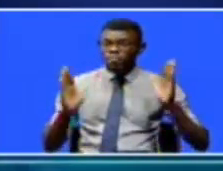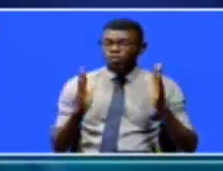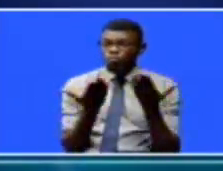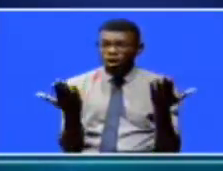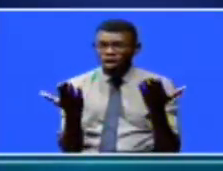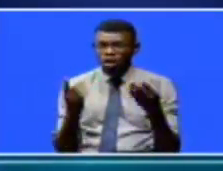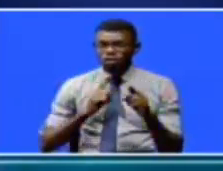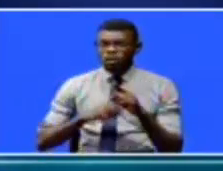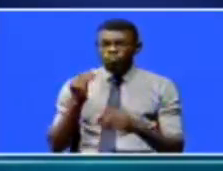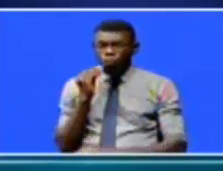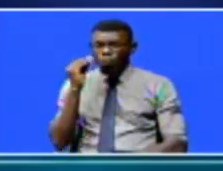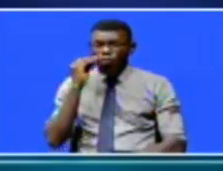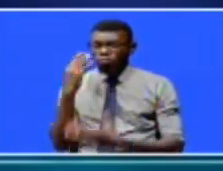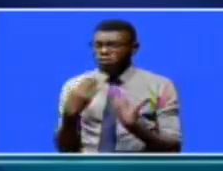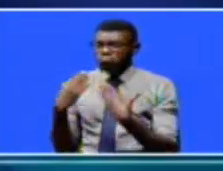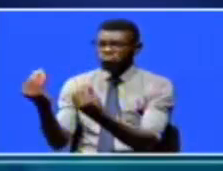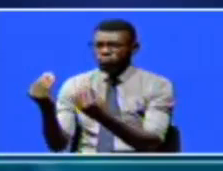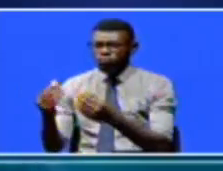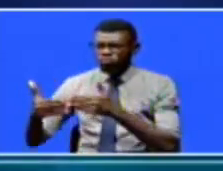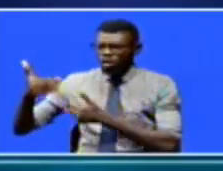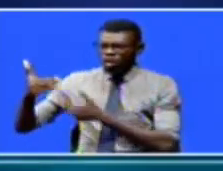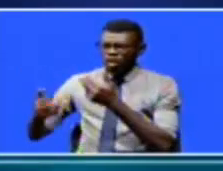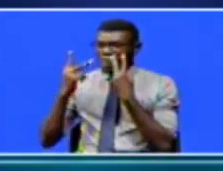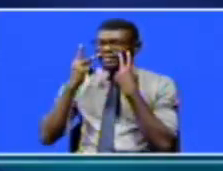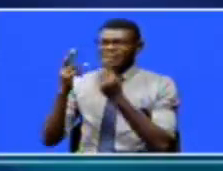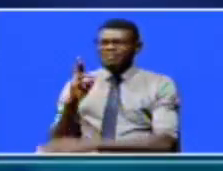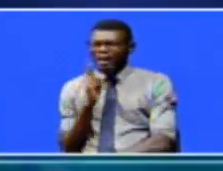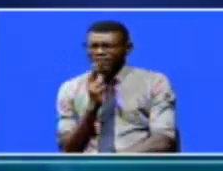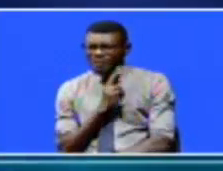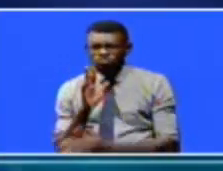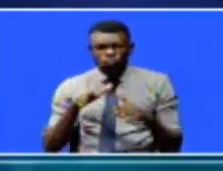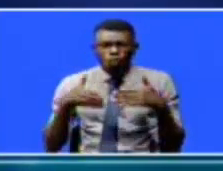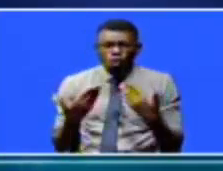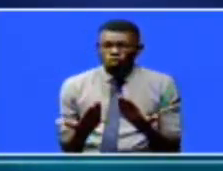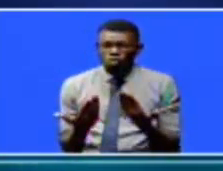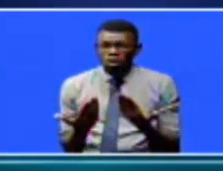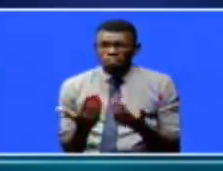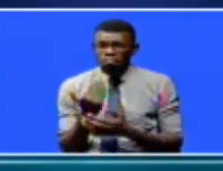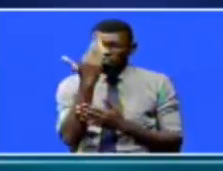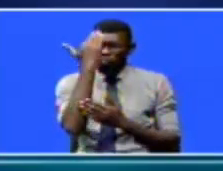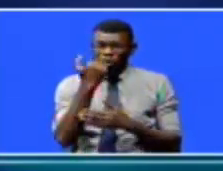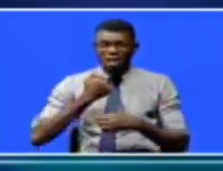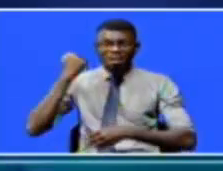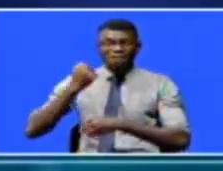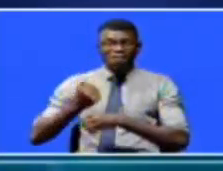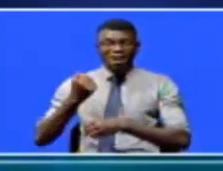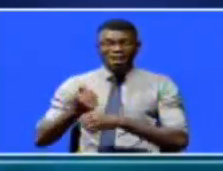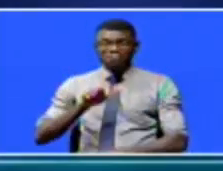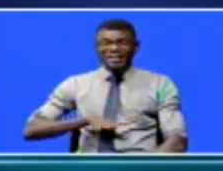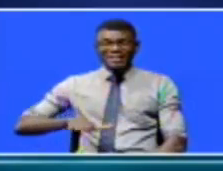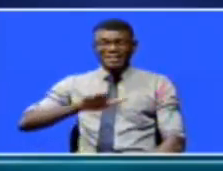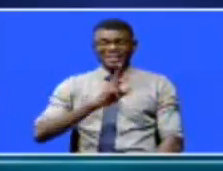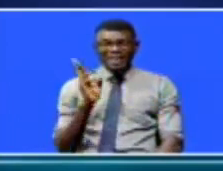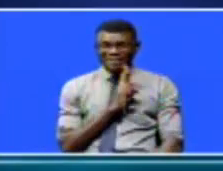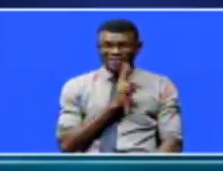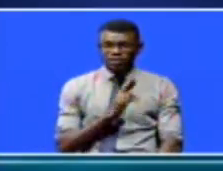goes back home. Do her neighbors think she's a risk to them given that she works in a highly restricted zone? On